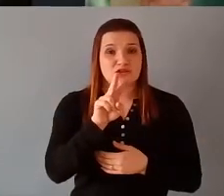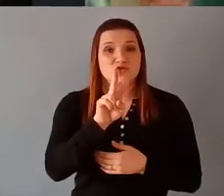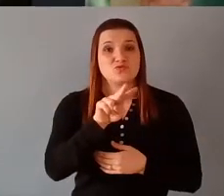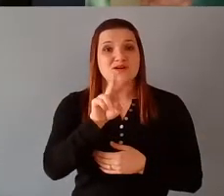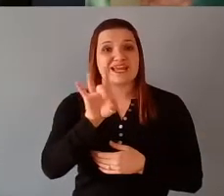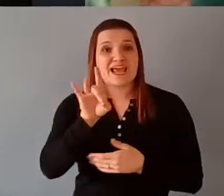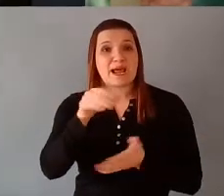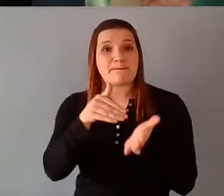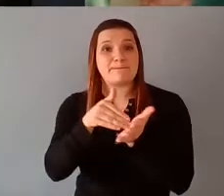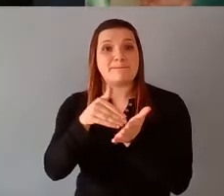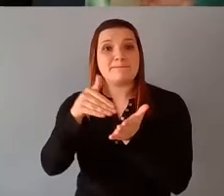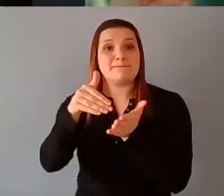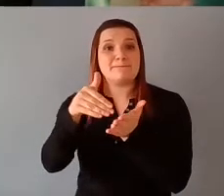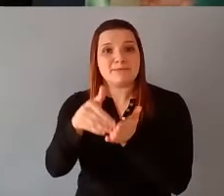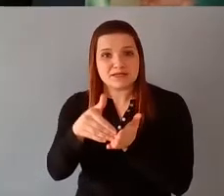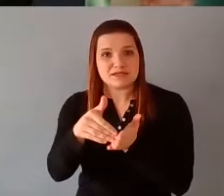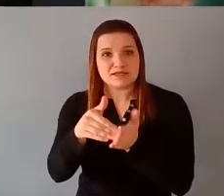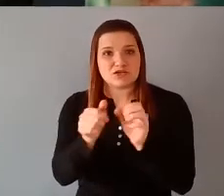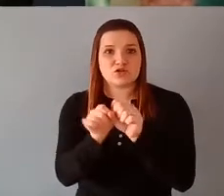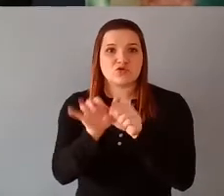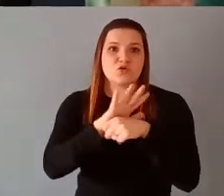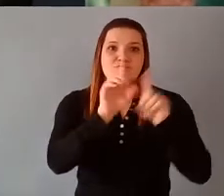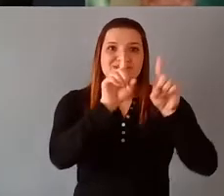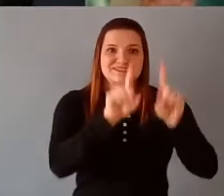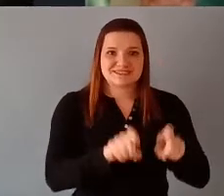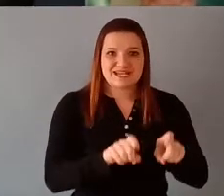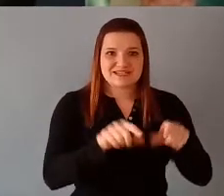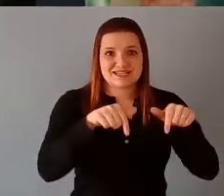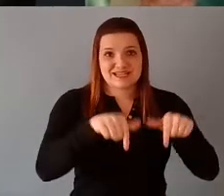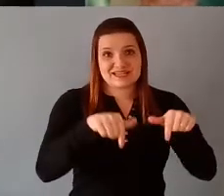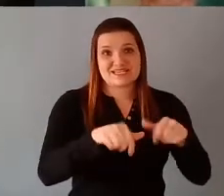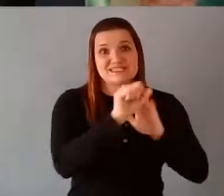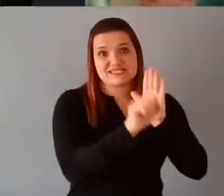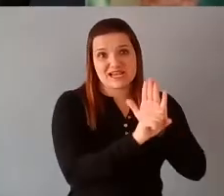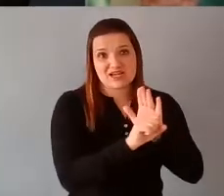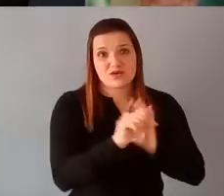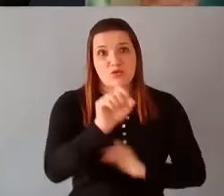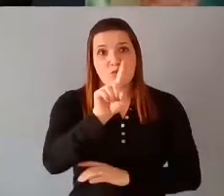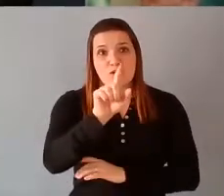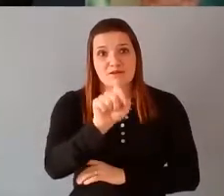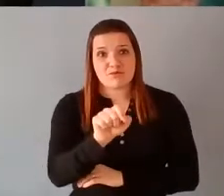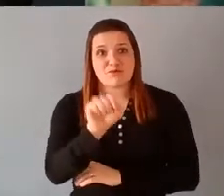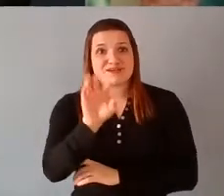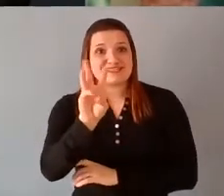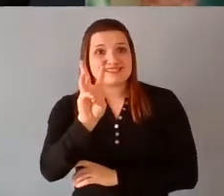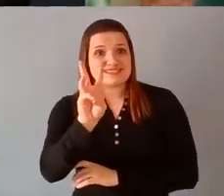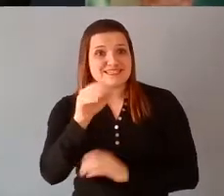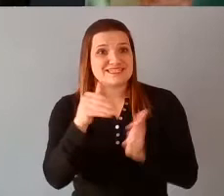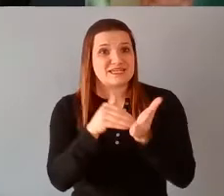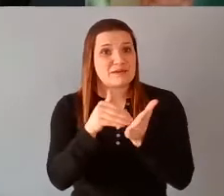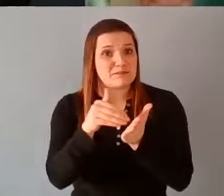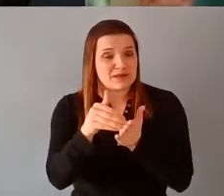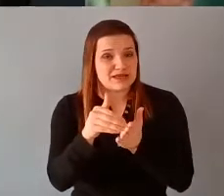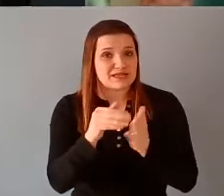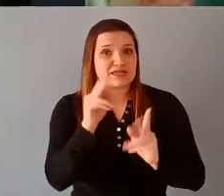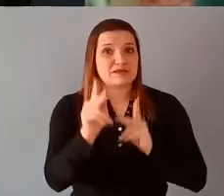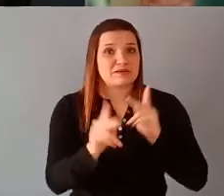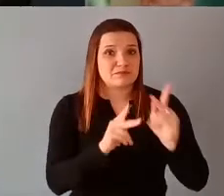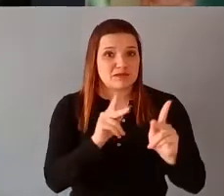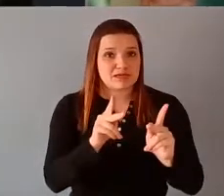COVID-19 tests up and down the state. 1.6 million California residents have